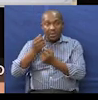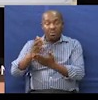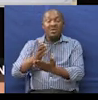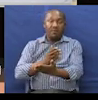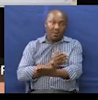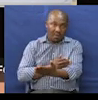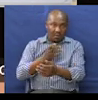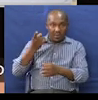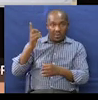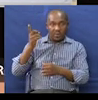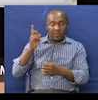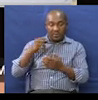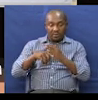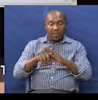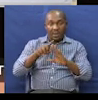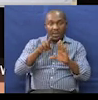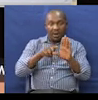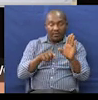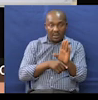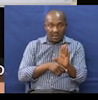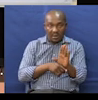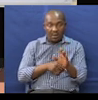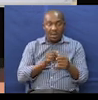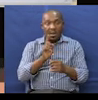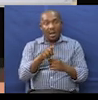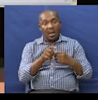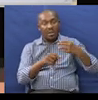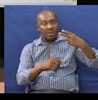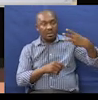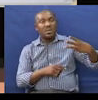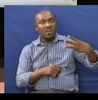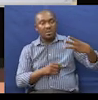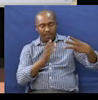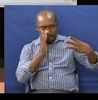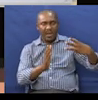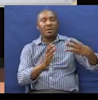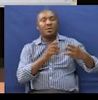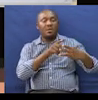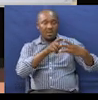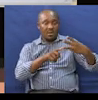Africa were main three.